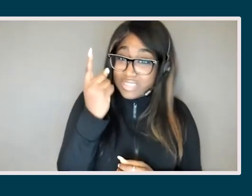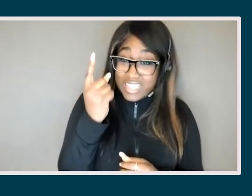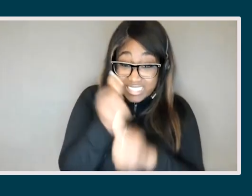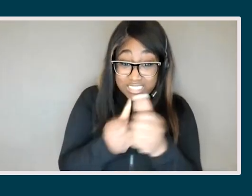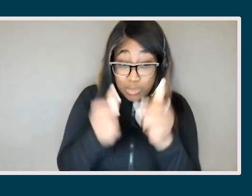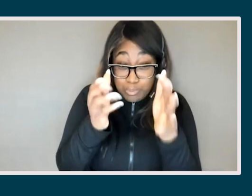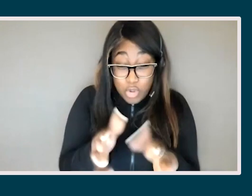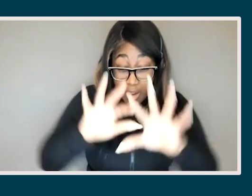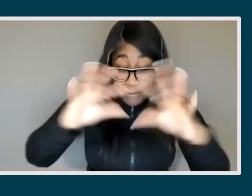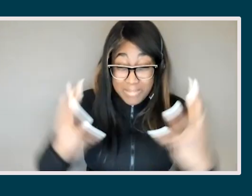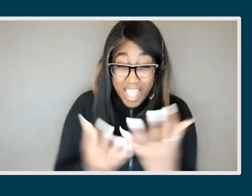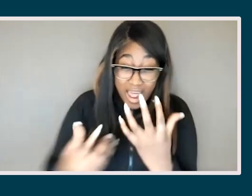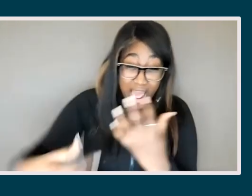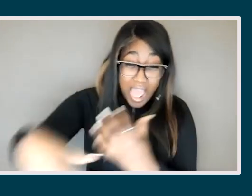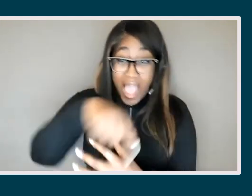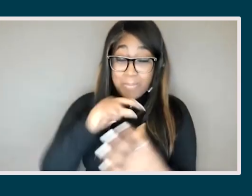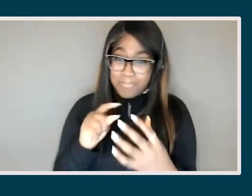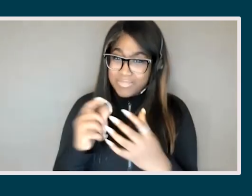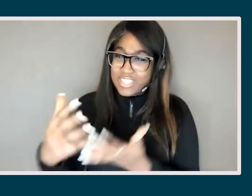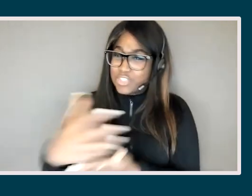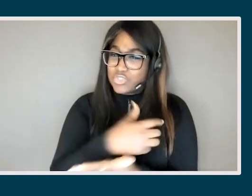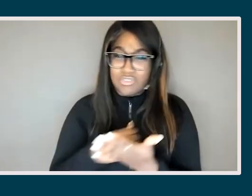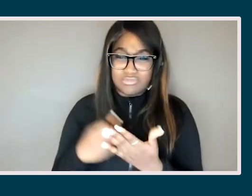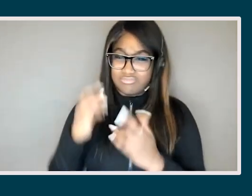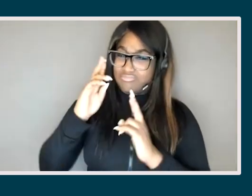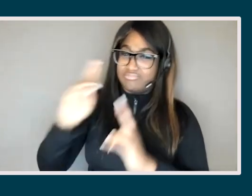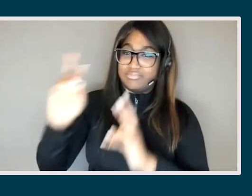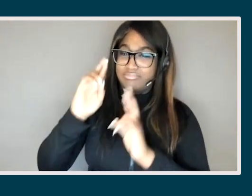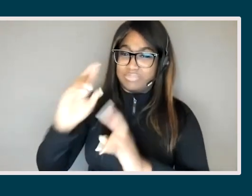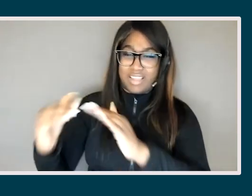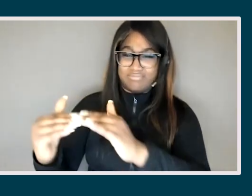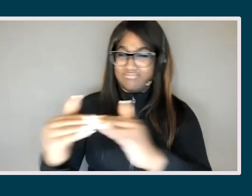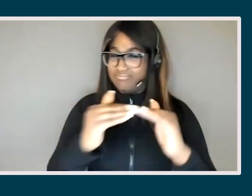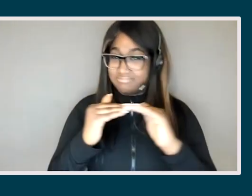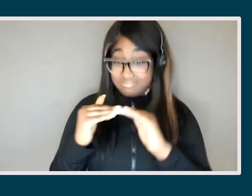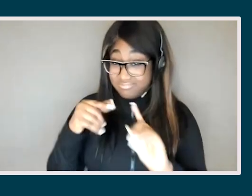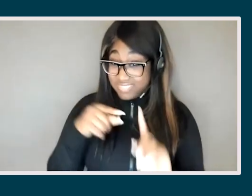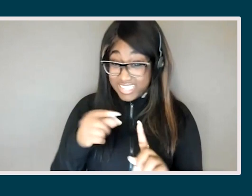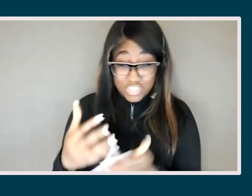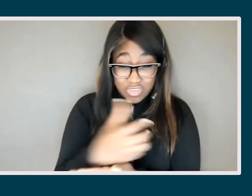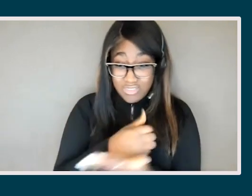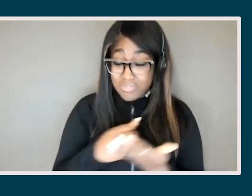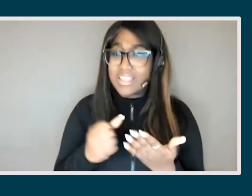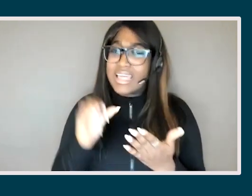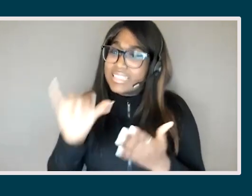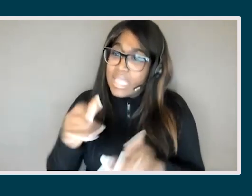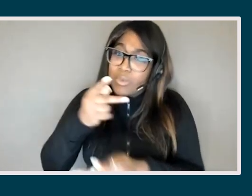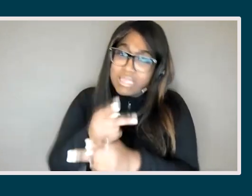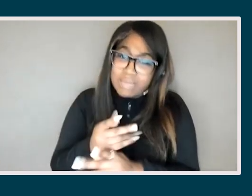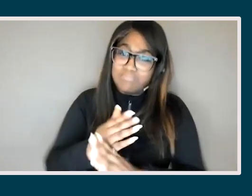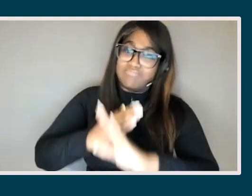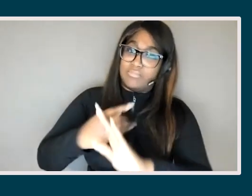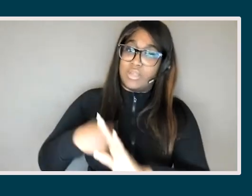planet deserves to be treated with dignity and respect. And I believe that's what keeps us from falling